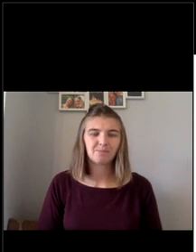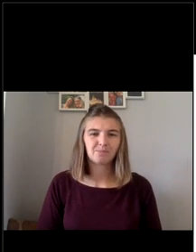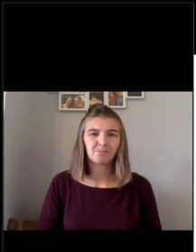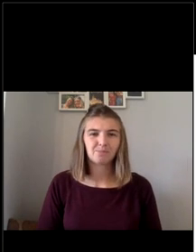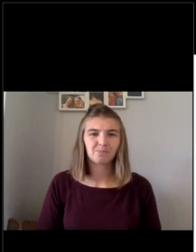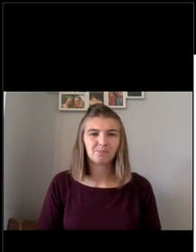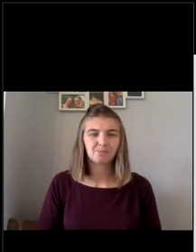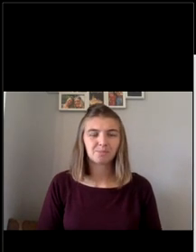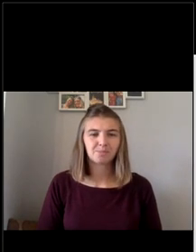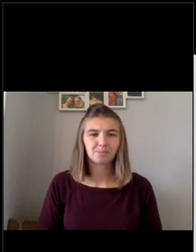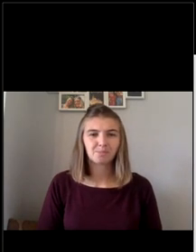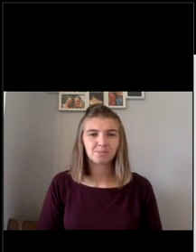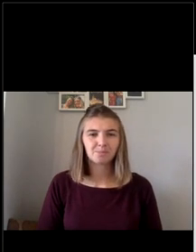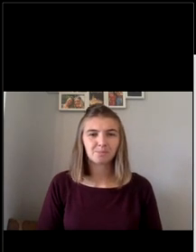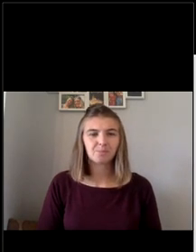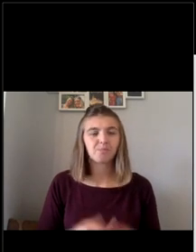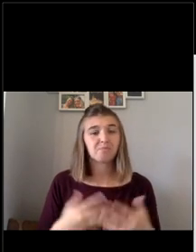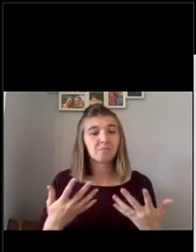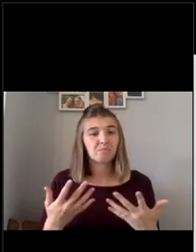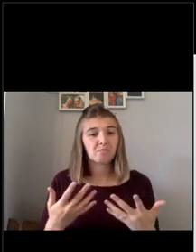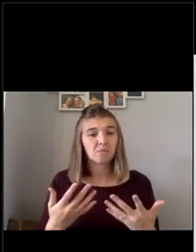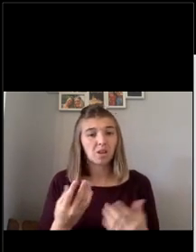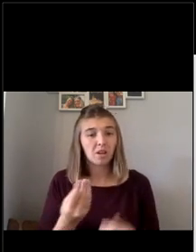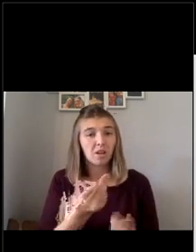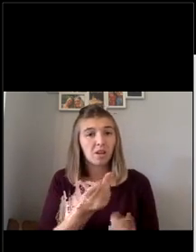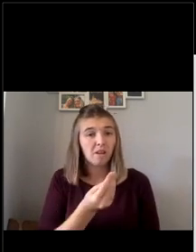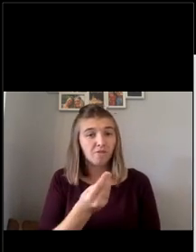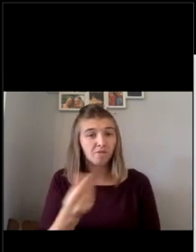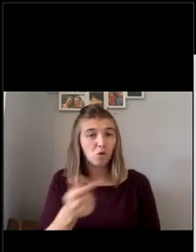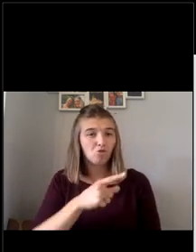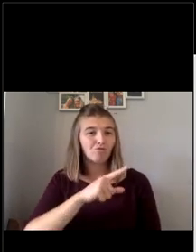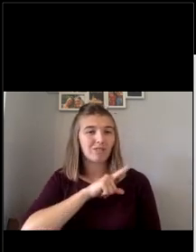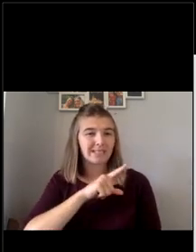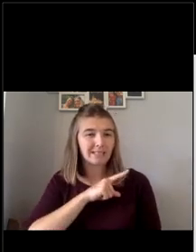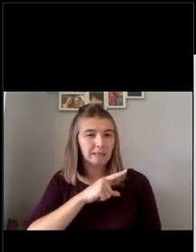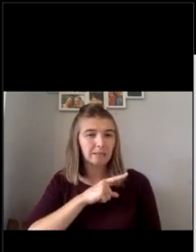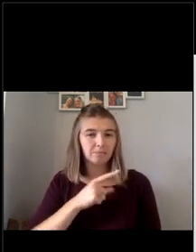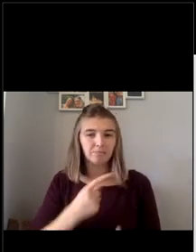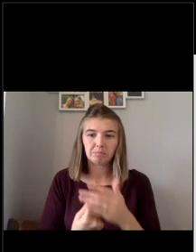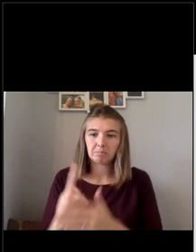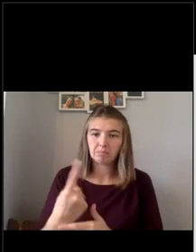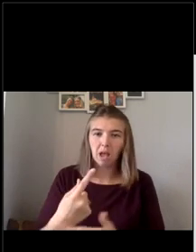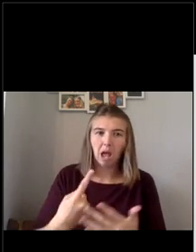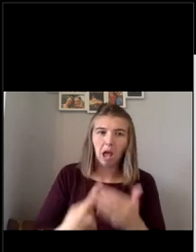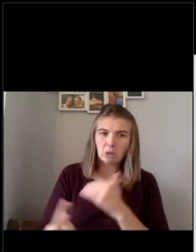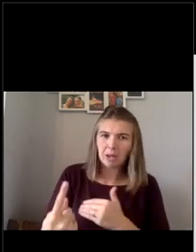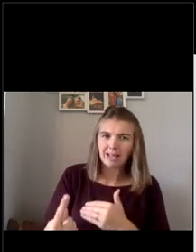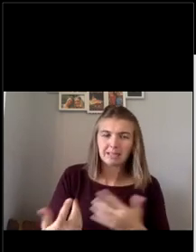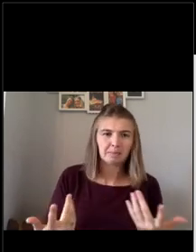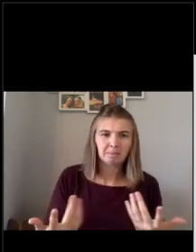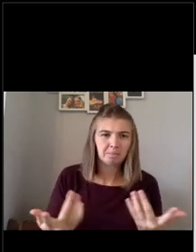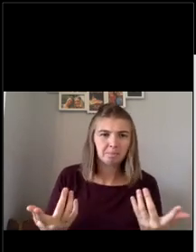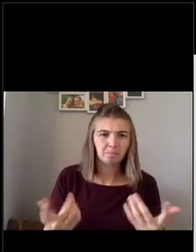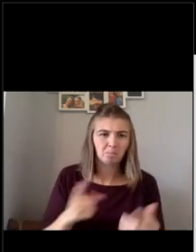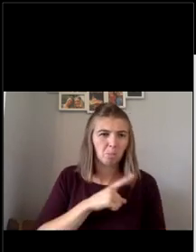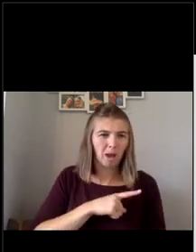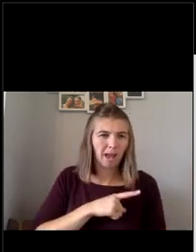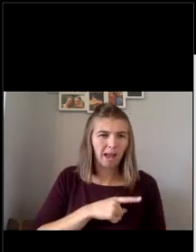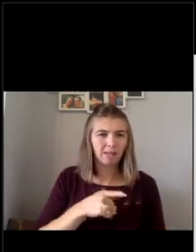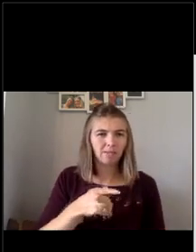So what are some of the reasons that one might feel isolated? There's some I've listed on this particular